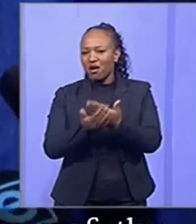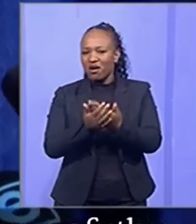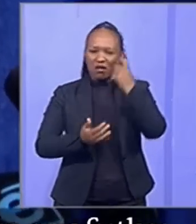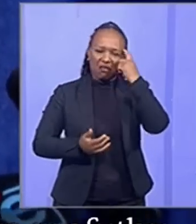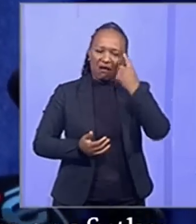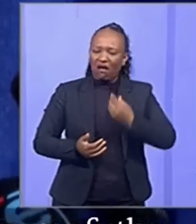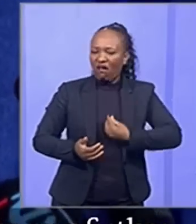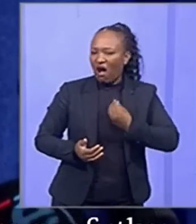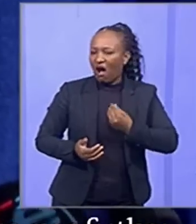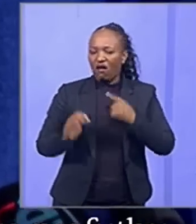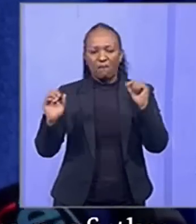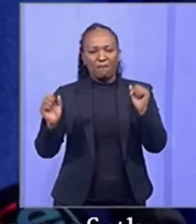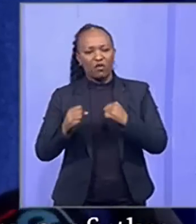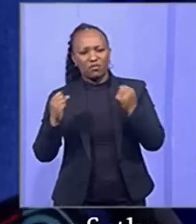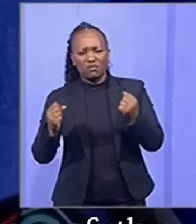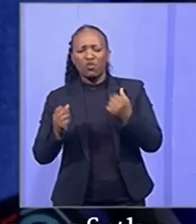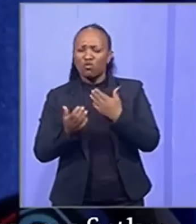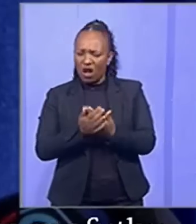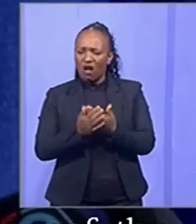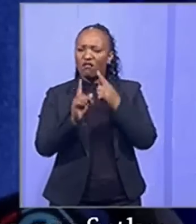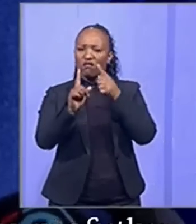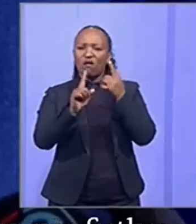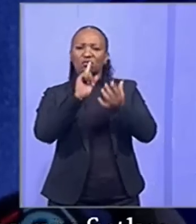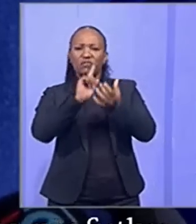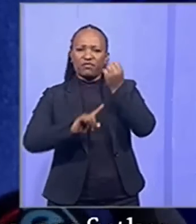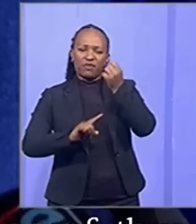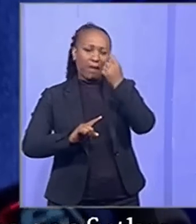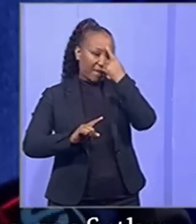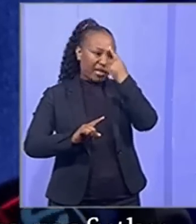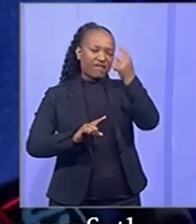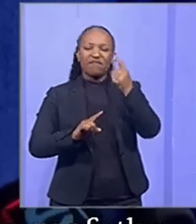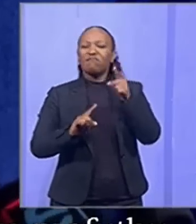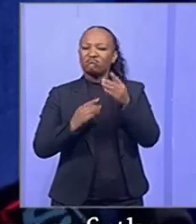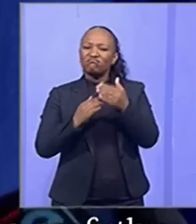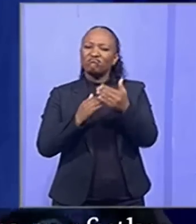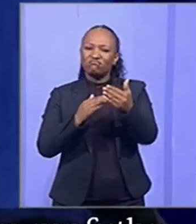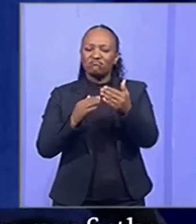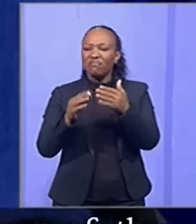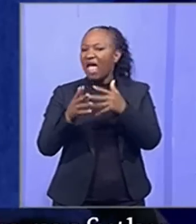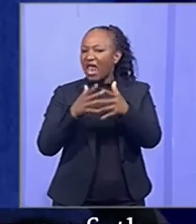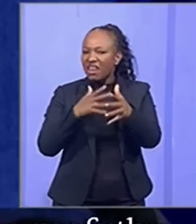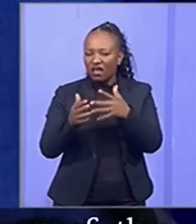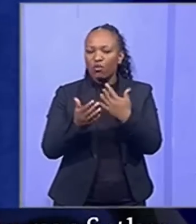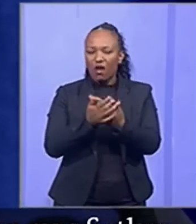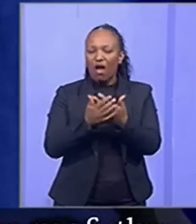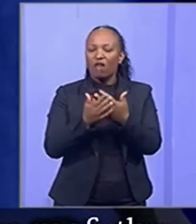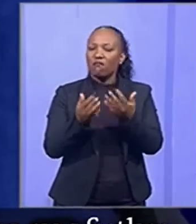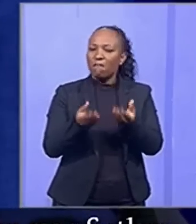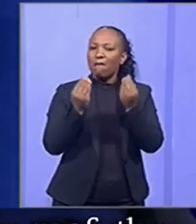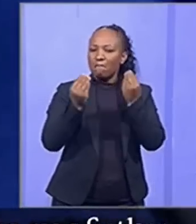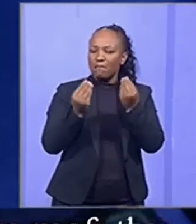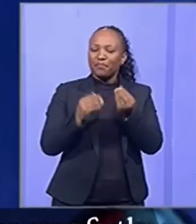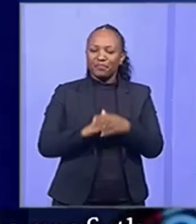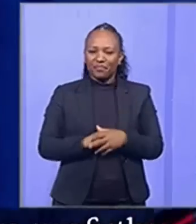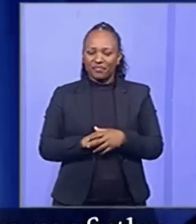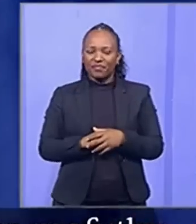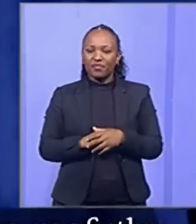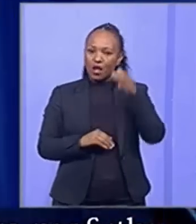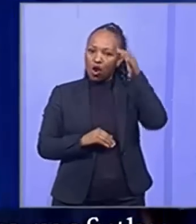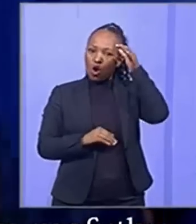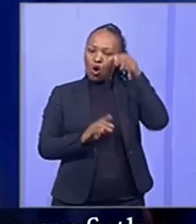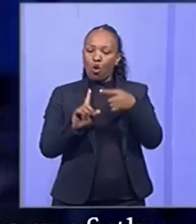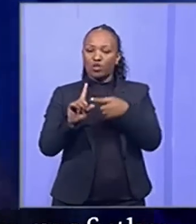anything in life. You can still be something. Just believe in whatever you're doing, trust yourself, and everything will come your way. Mokwetlisi Thabo Matebe